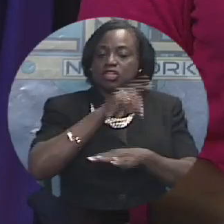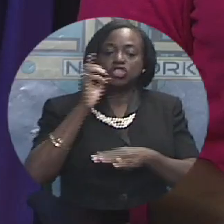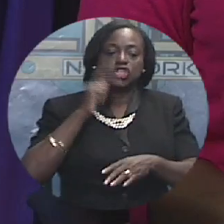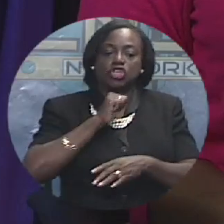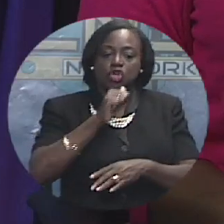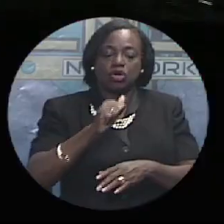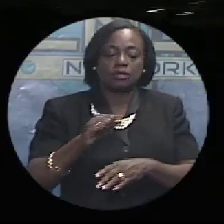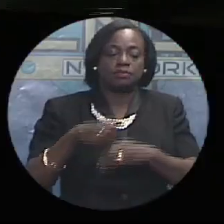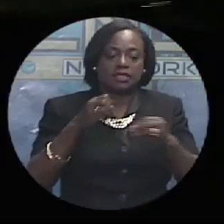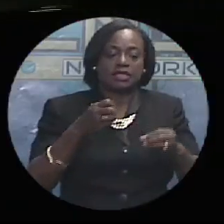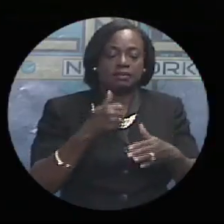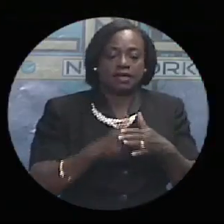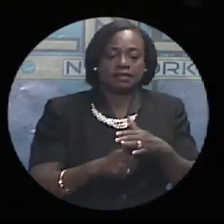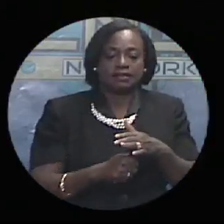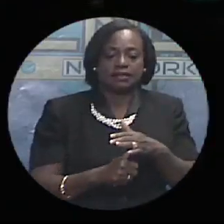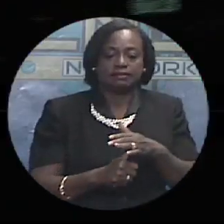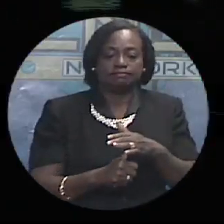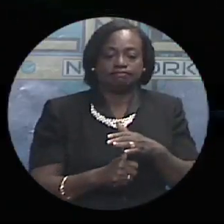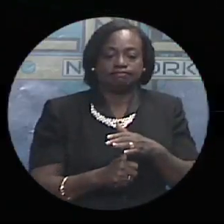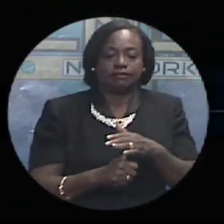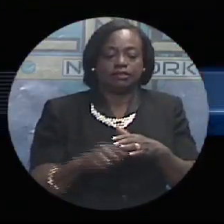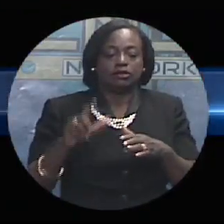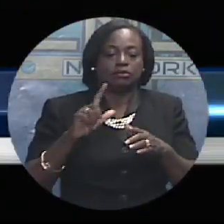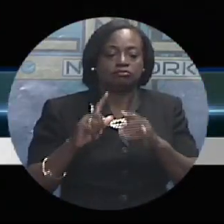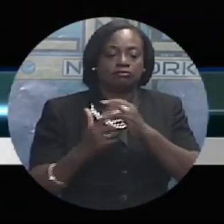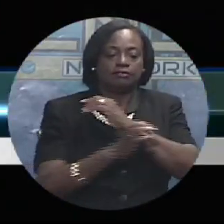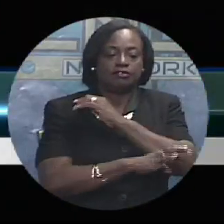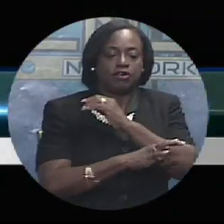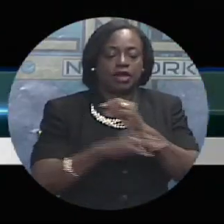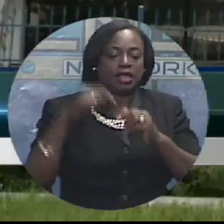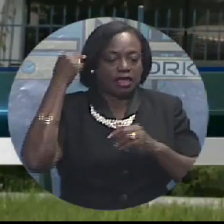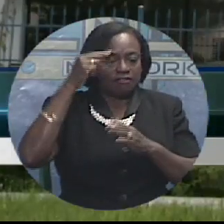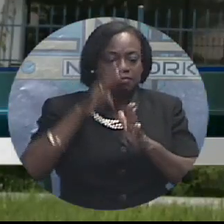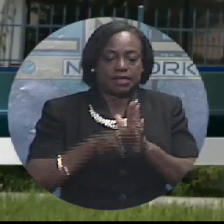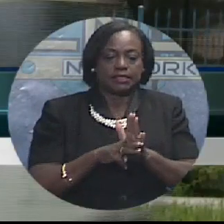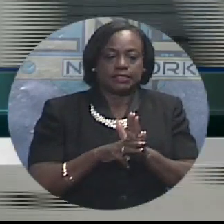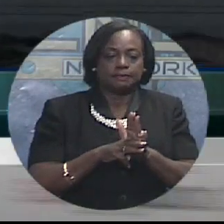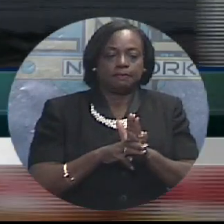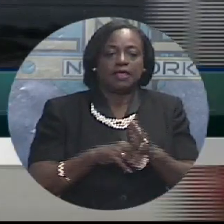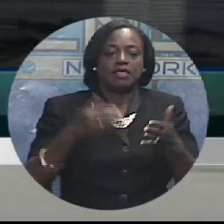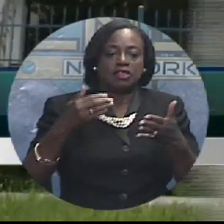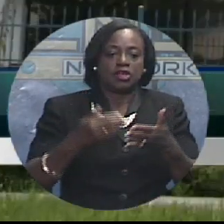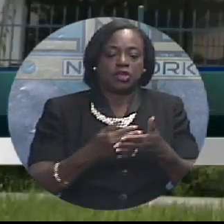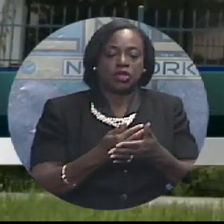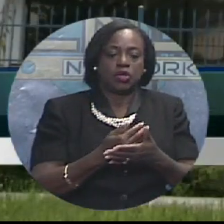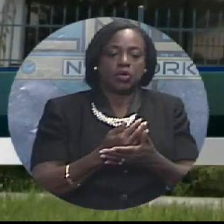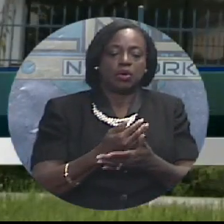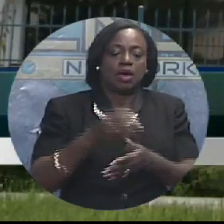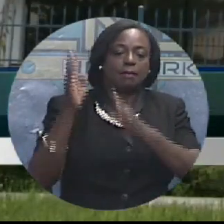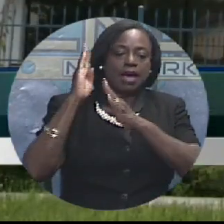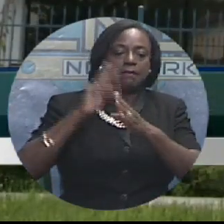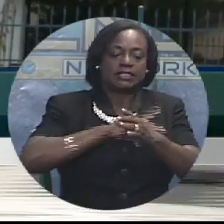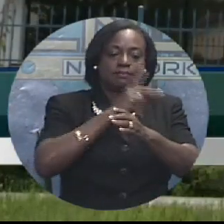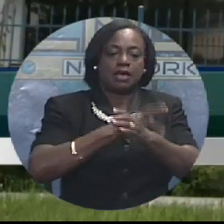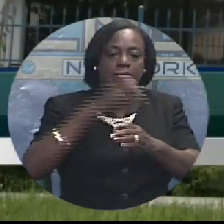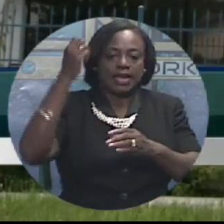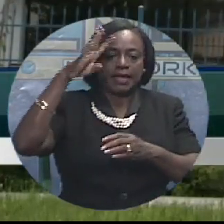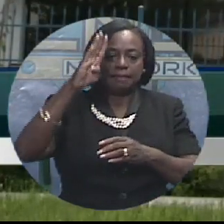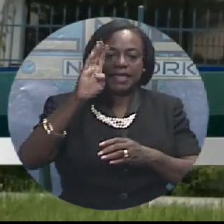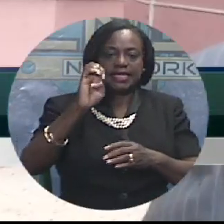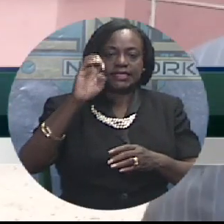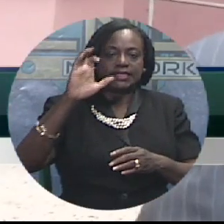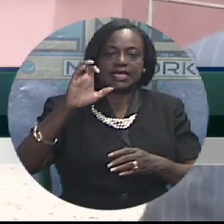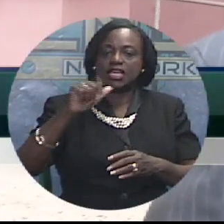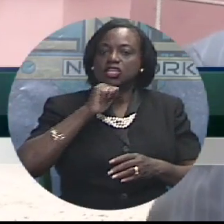tonight. Recent events of load shedding and power outages by the new Bahamas Power and Light, formerly BEC, is not sitting well with consumers.